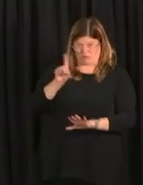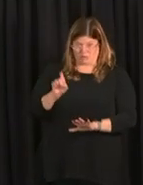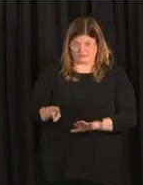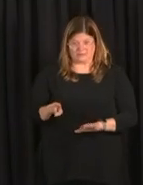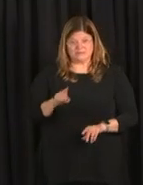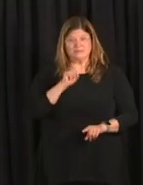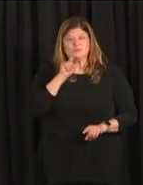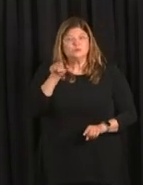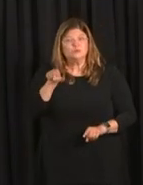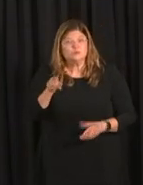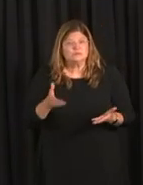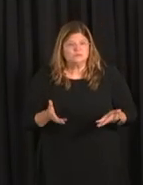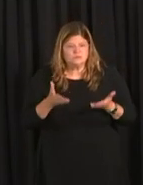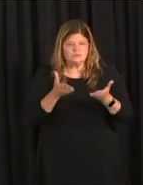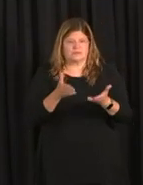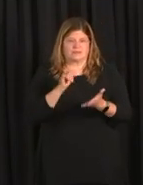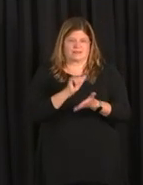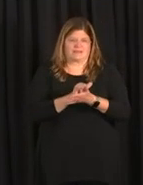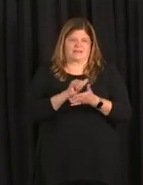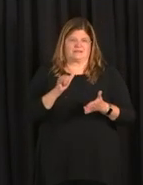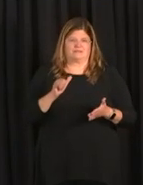the